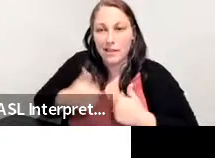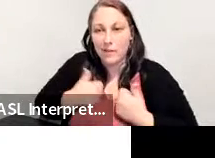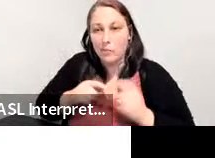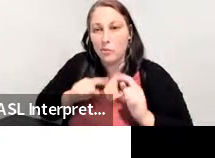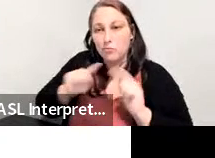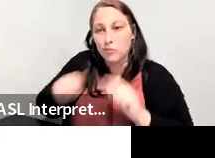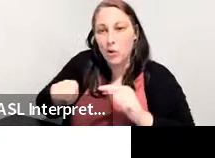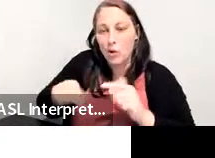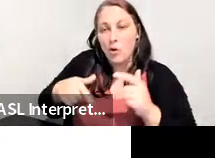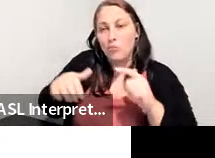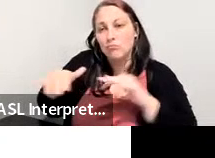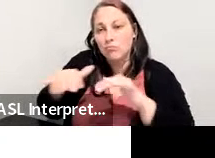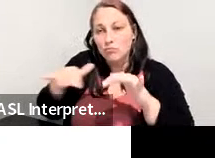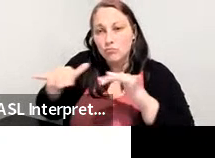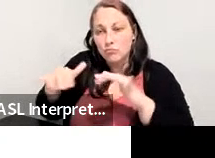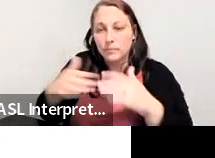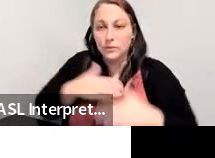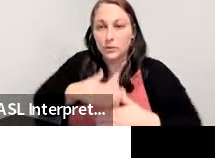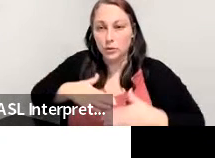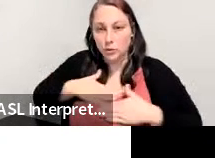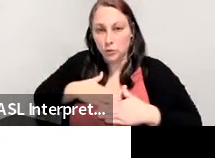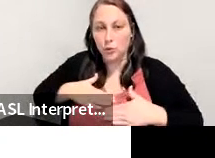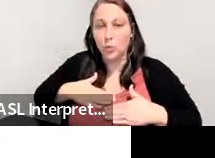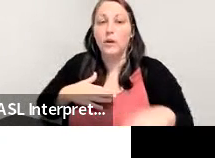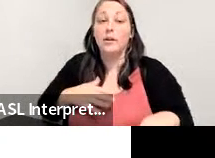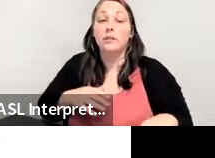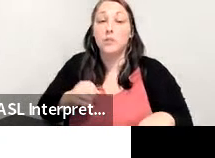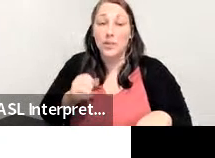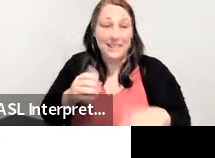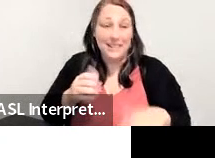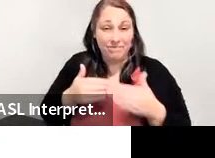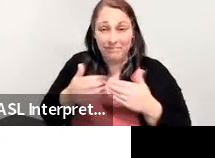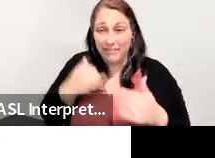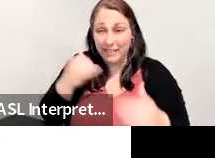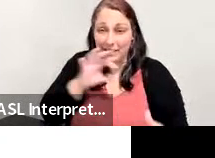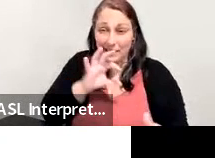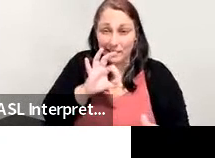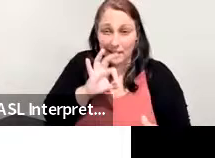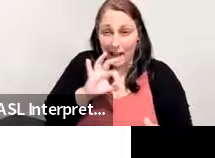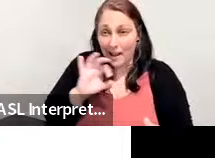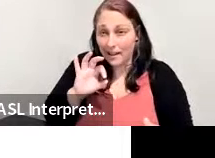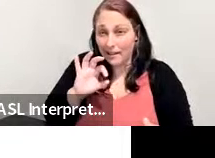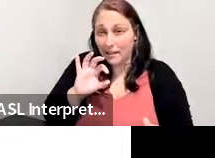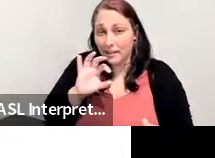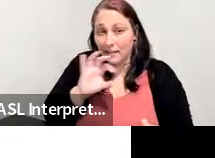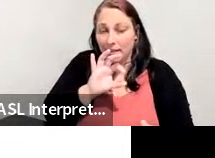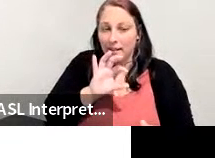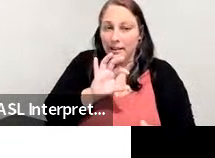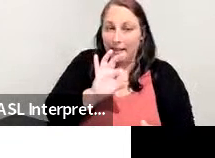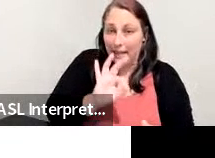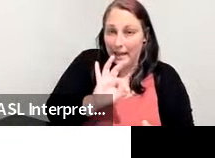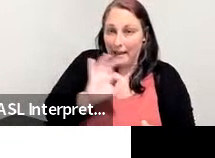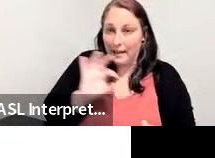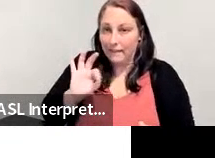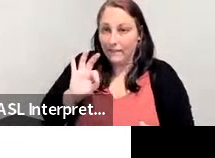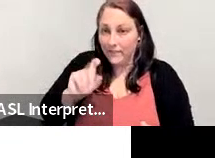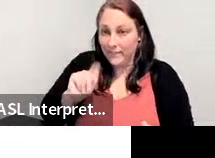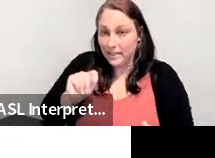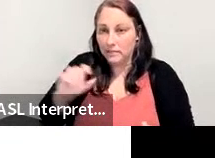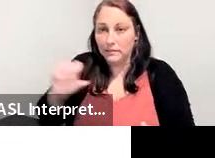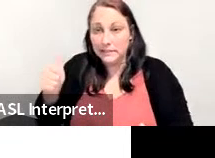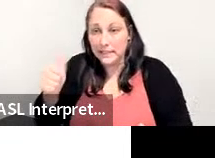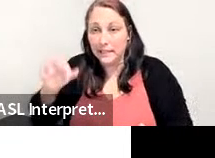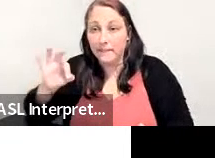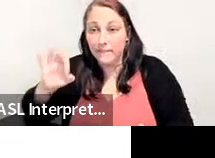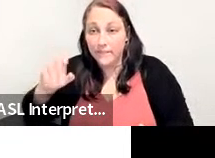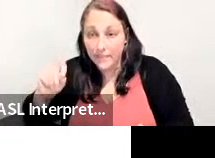kind of really pack in things that really activate the street, and I think hopefully make people want to be there. And you